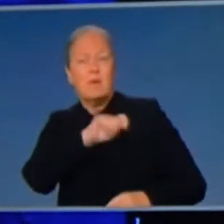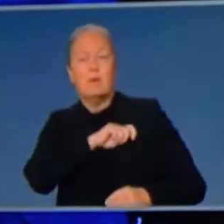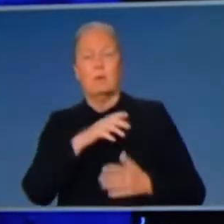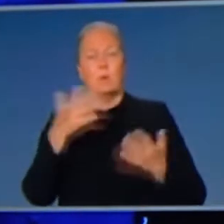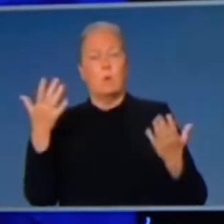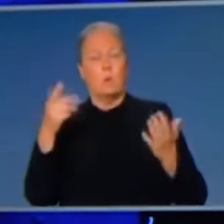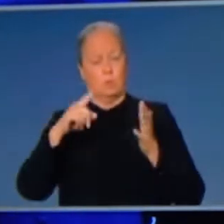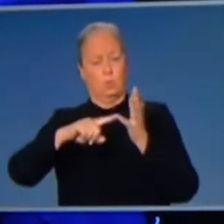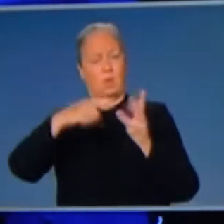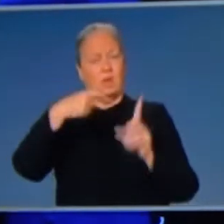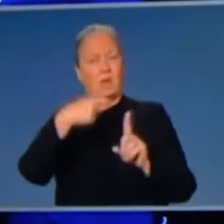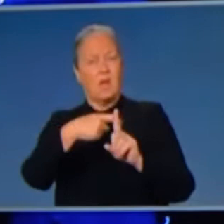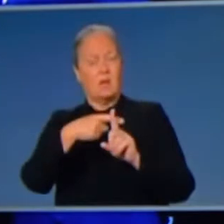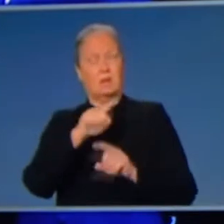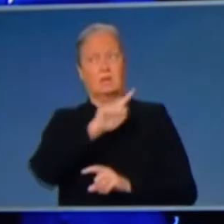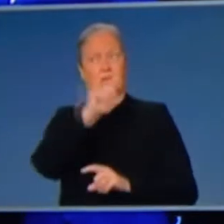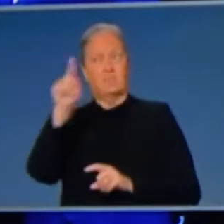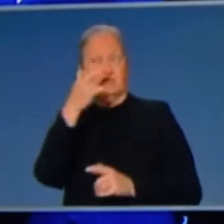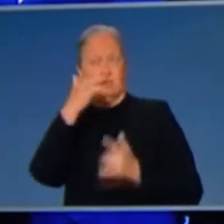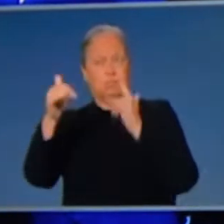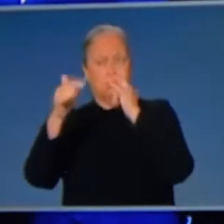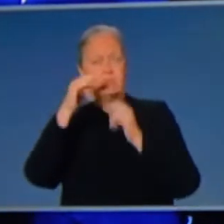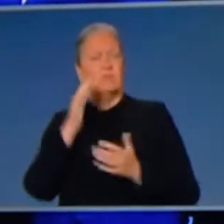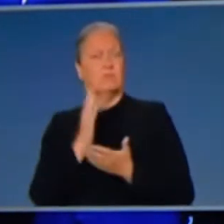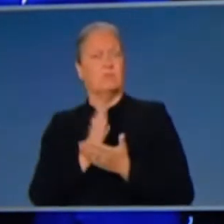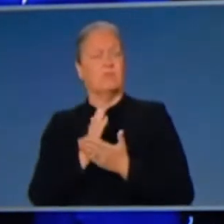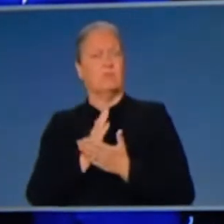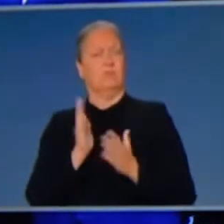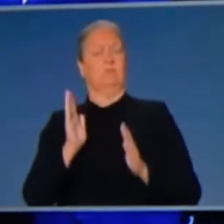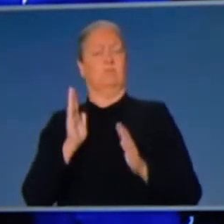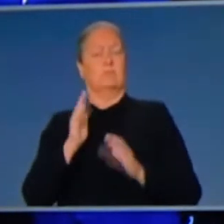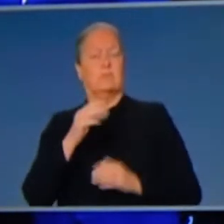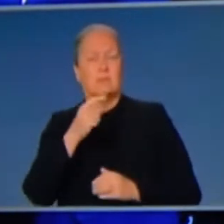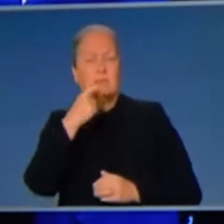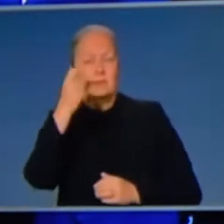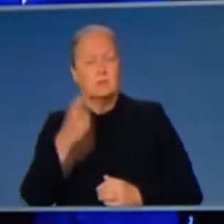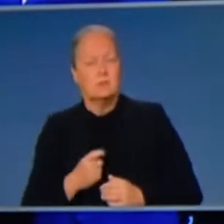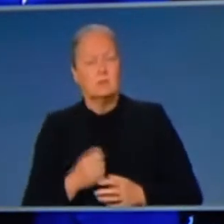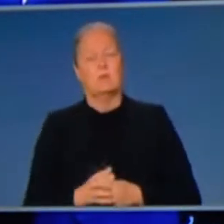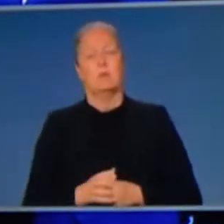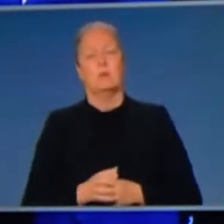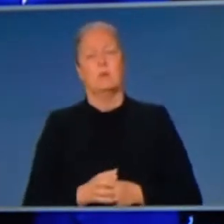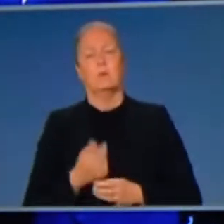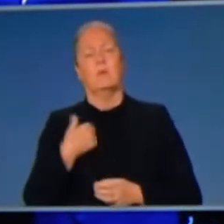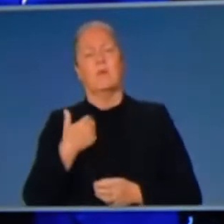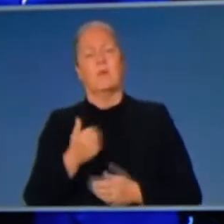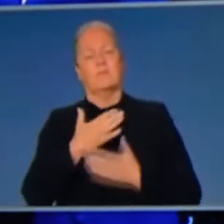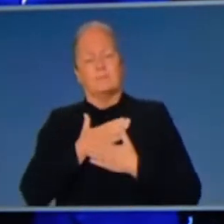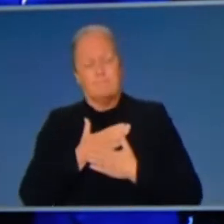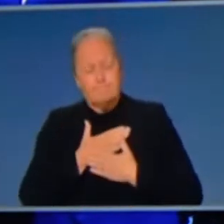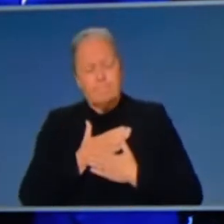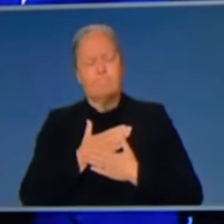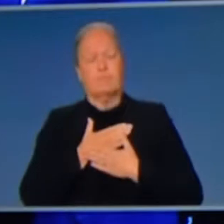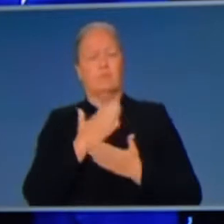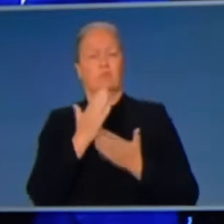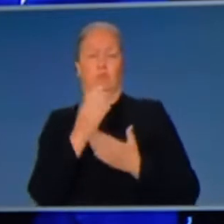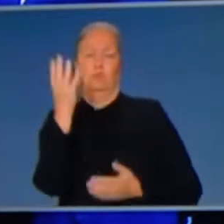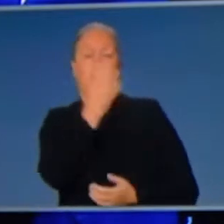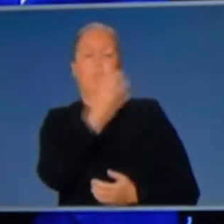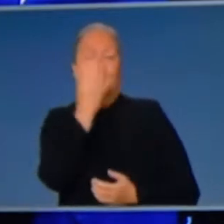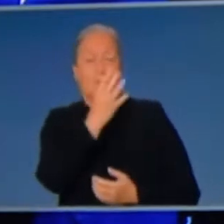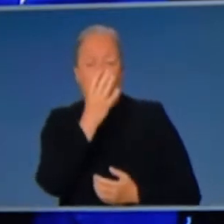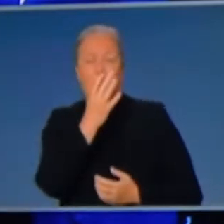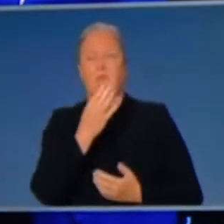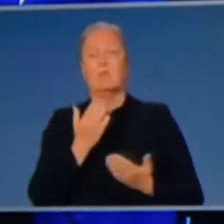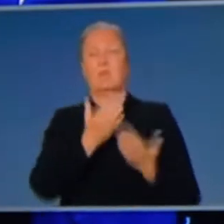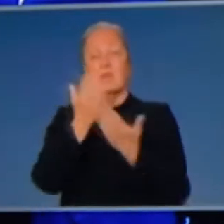Kingdom. And just on the United Kingdom, we extend our deepest concerns and expressions of support for Prime